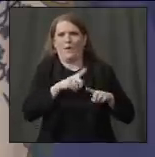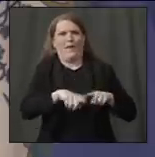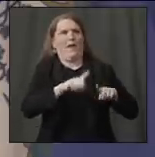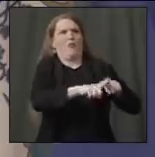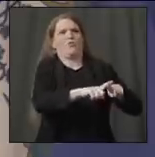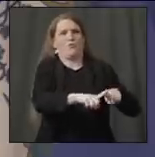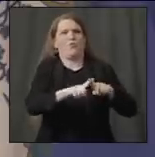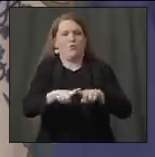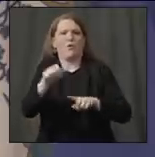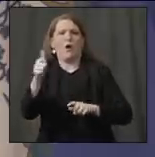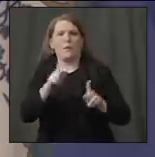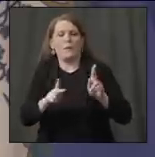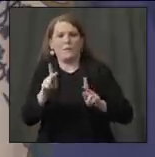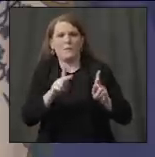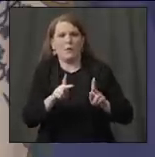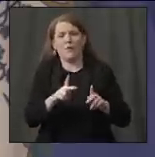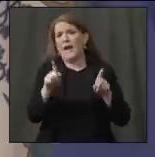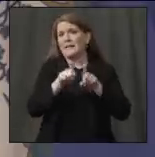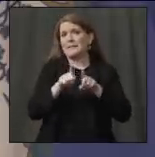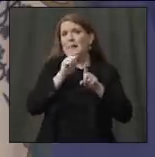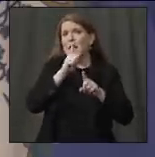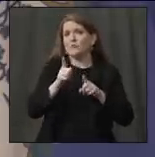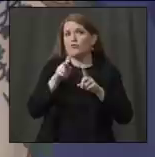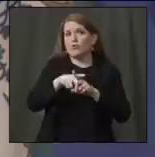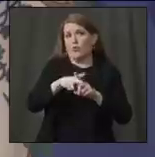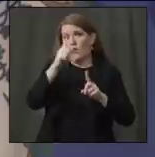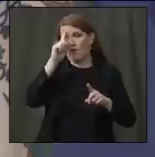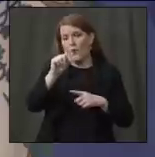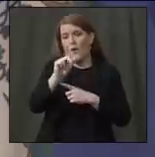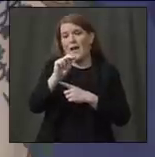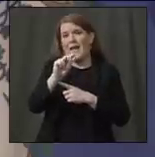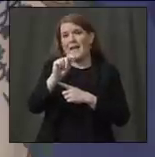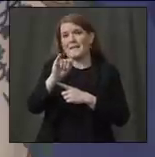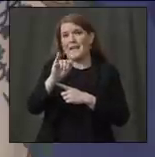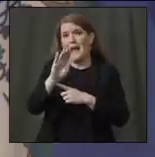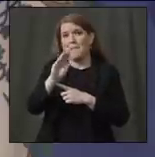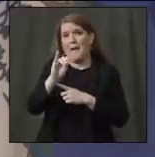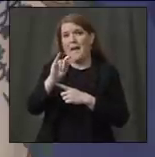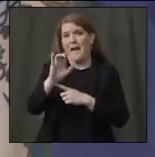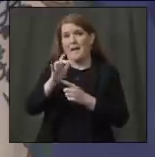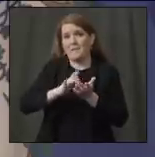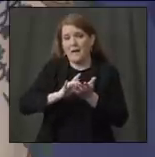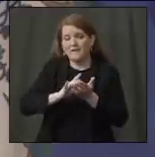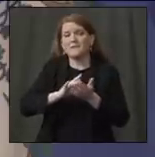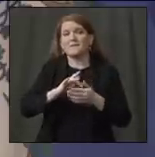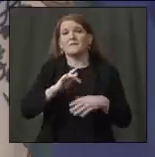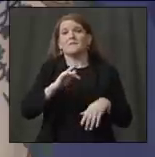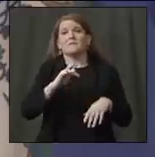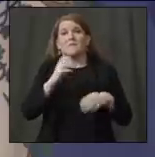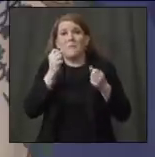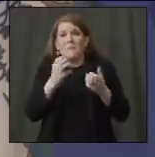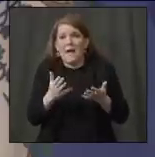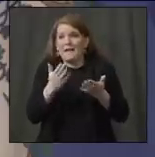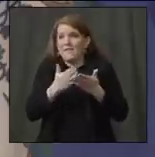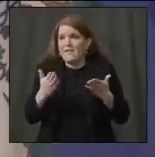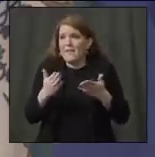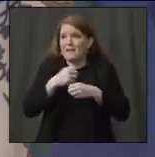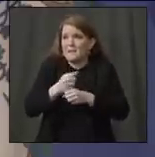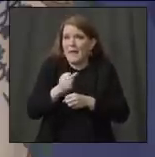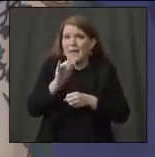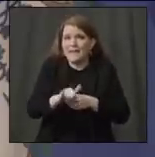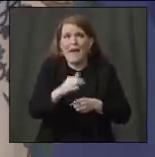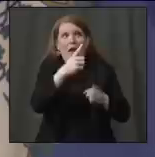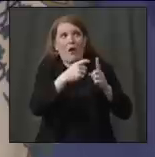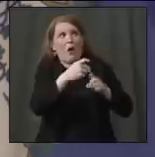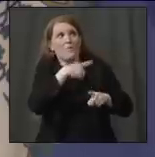overseas, generally ingredients that come from China, often processed, the antibiotics in India. And India put a